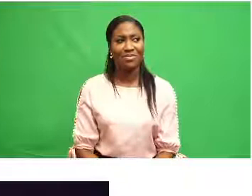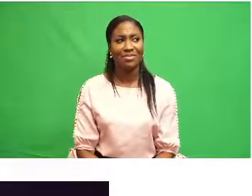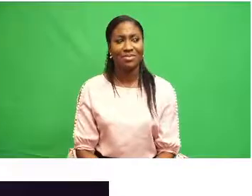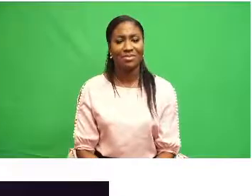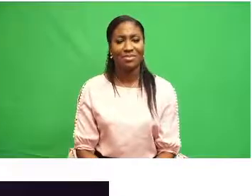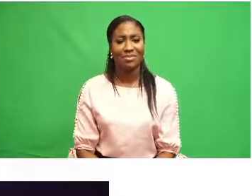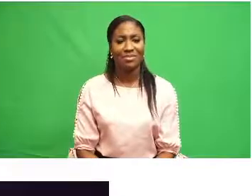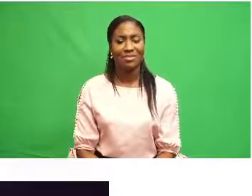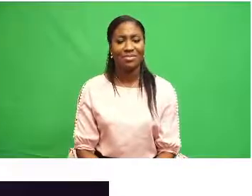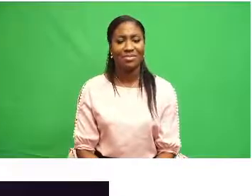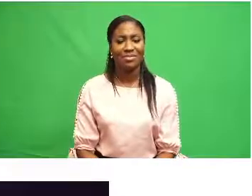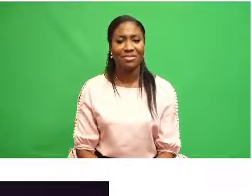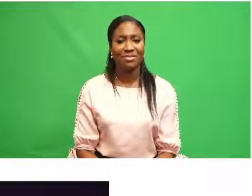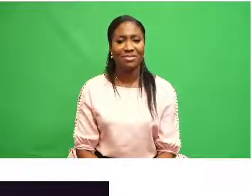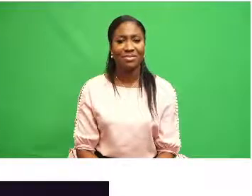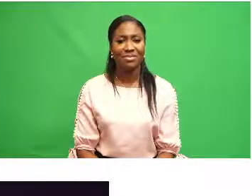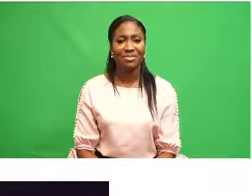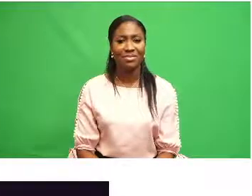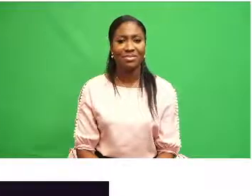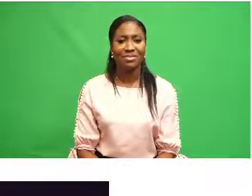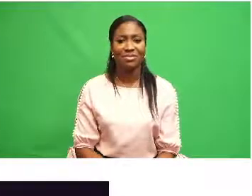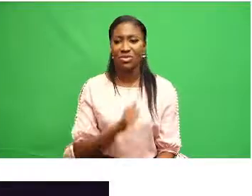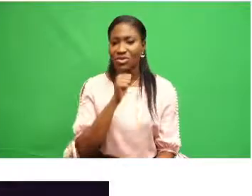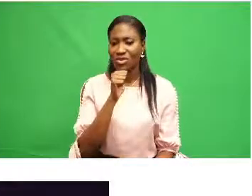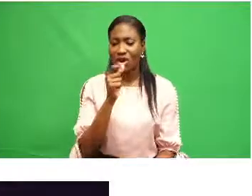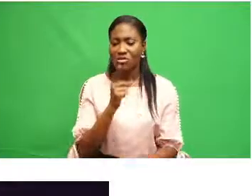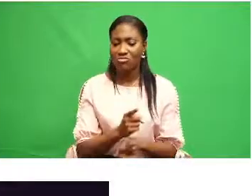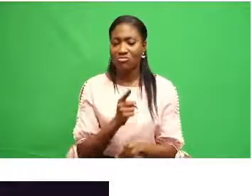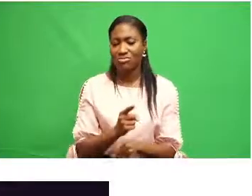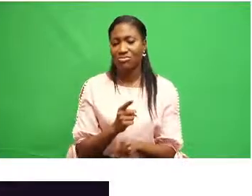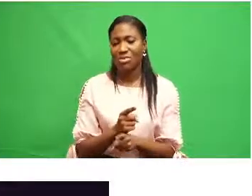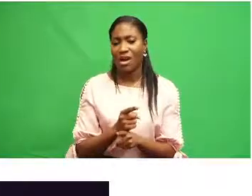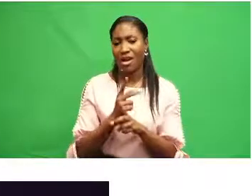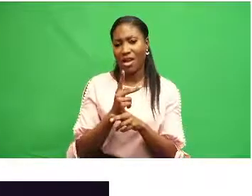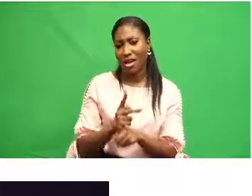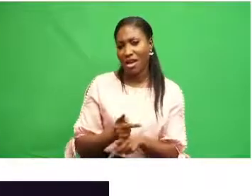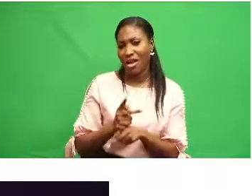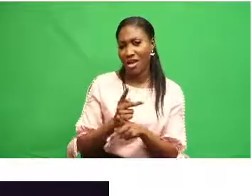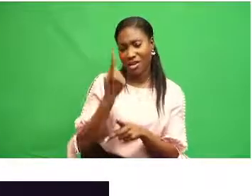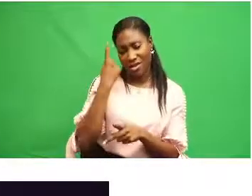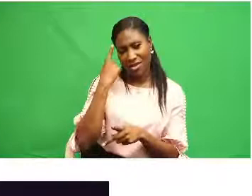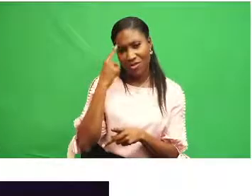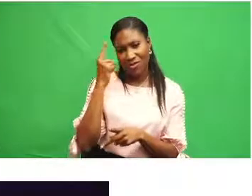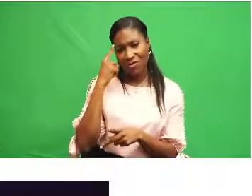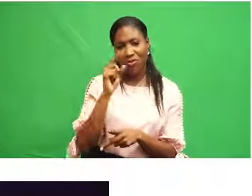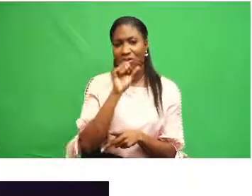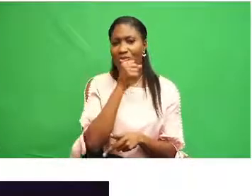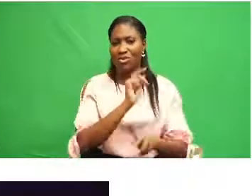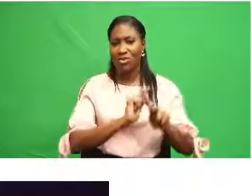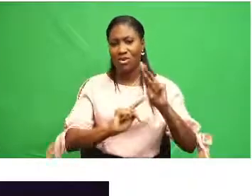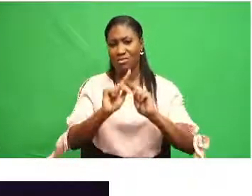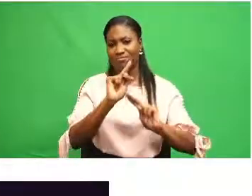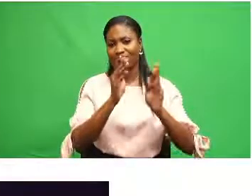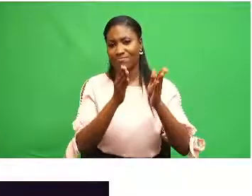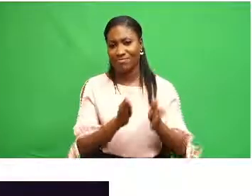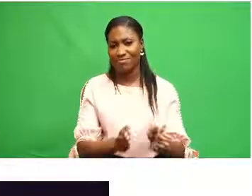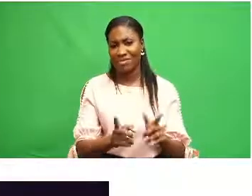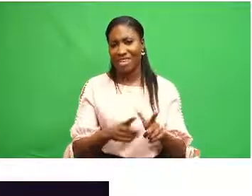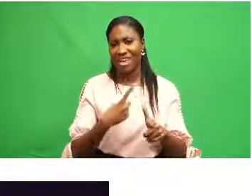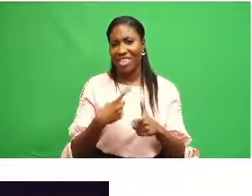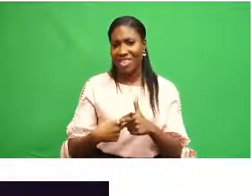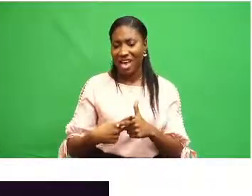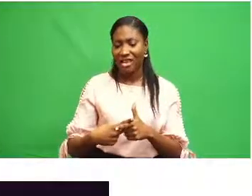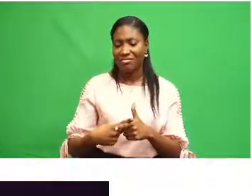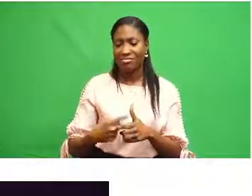are not being cared for in the way that we should. And then as time progresses, we get into old